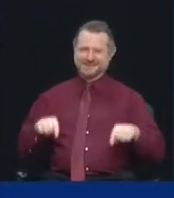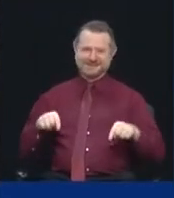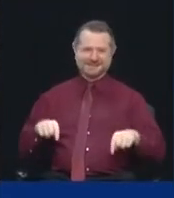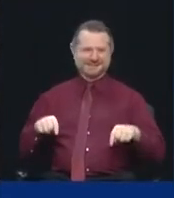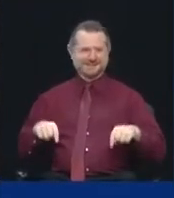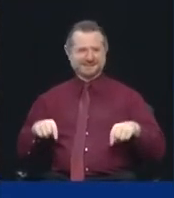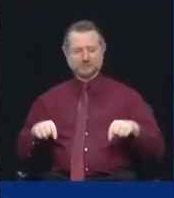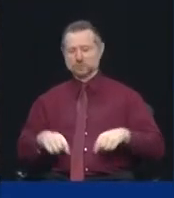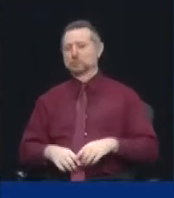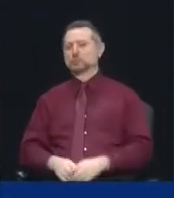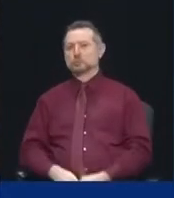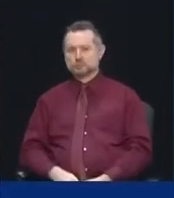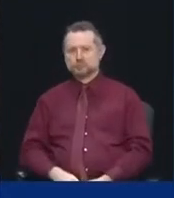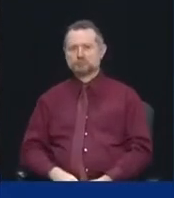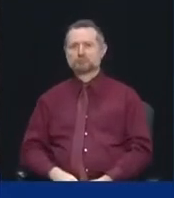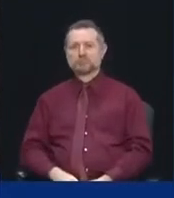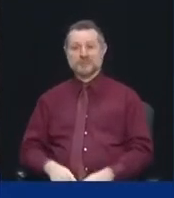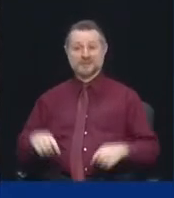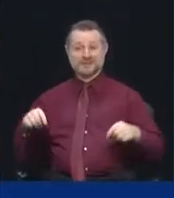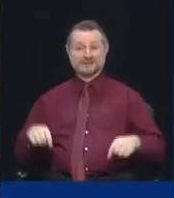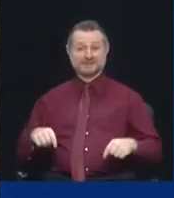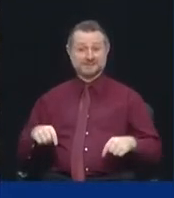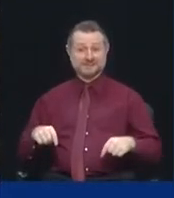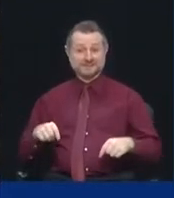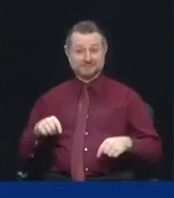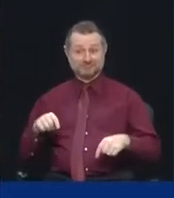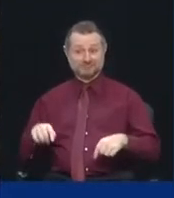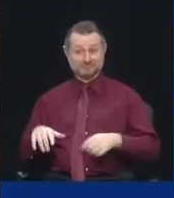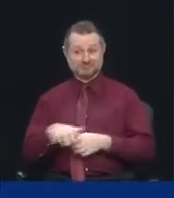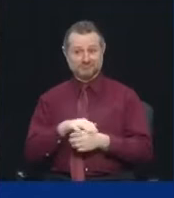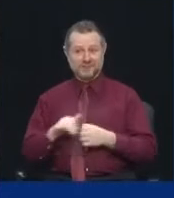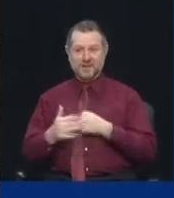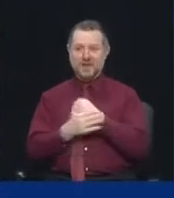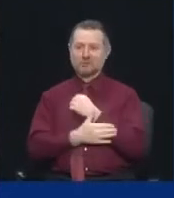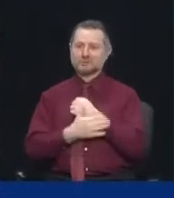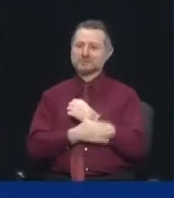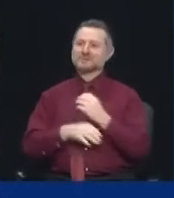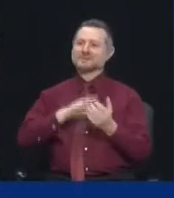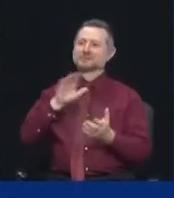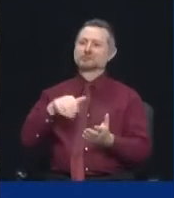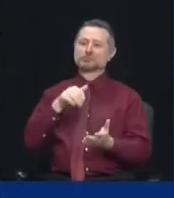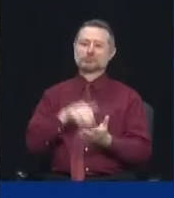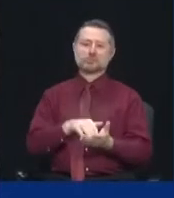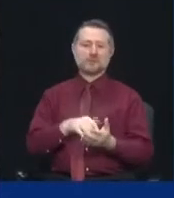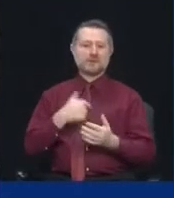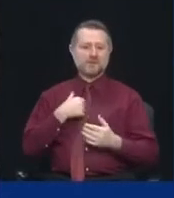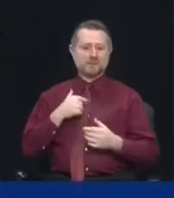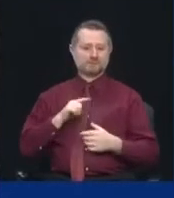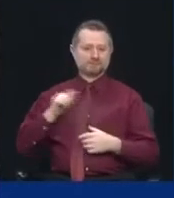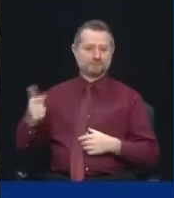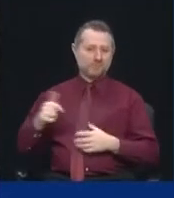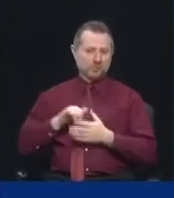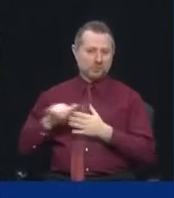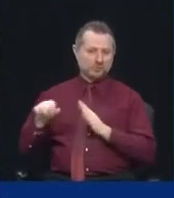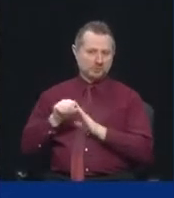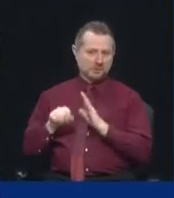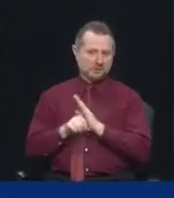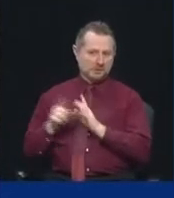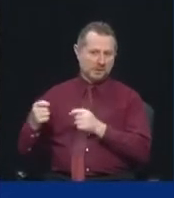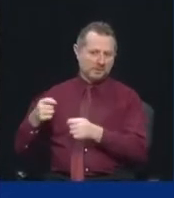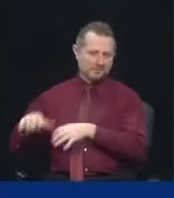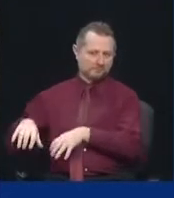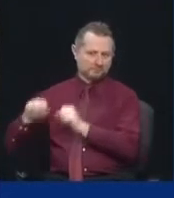context. The site located at the county center, it's a county facility, we turned it over to the state, and with their leadership and